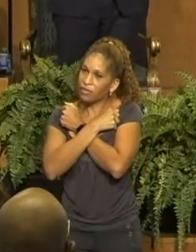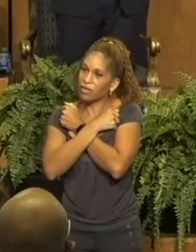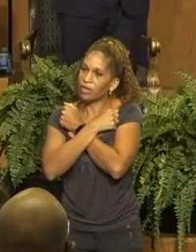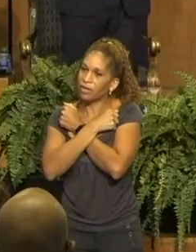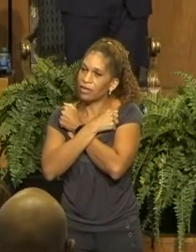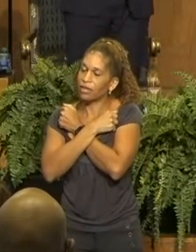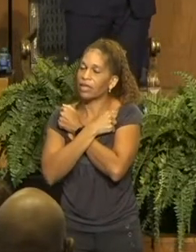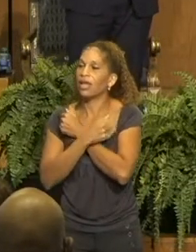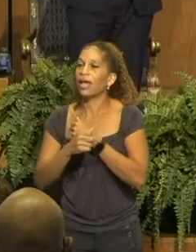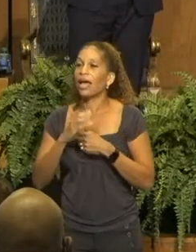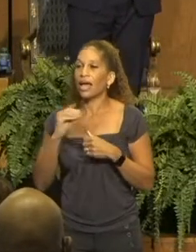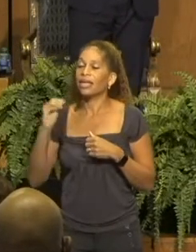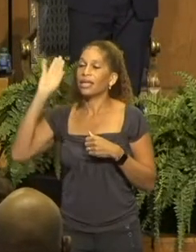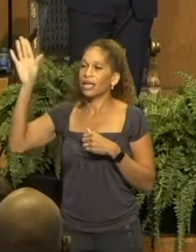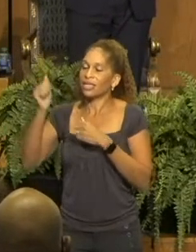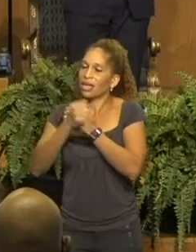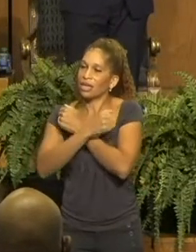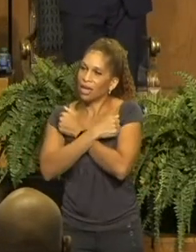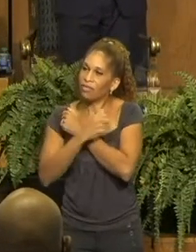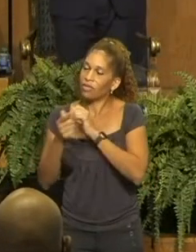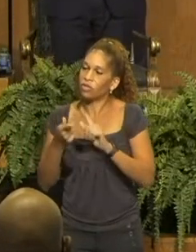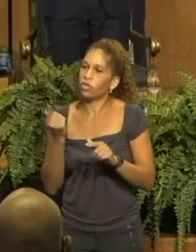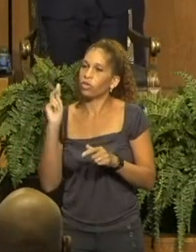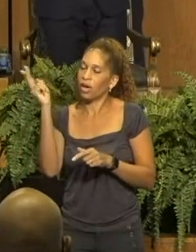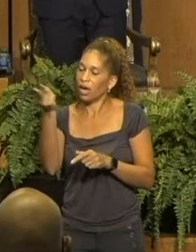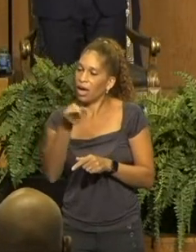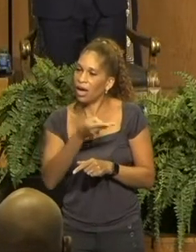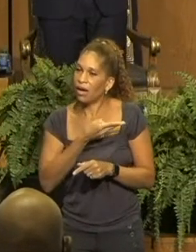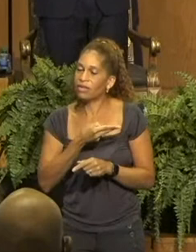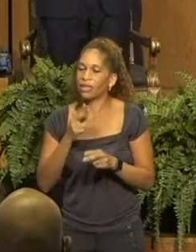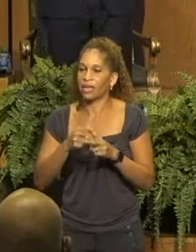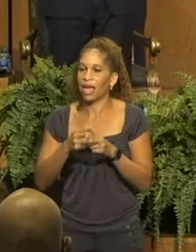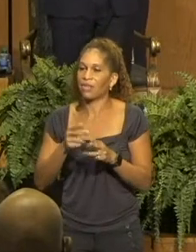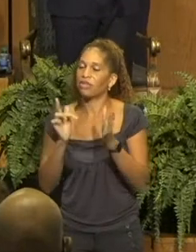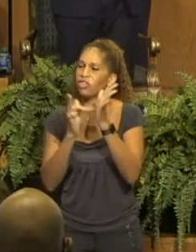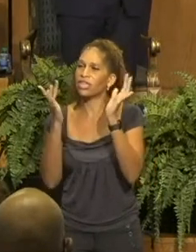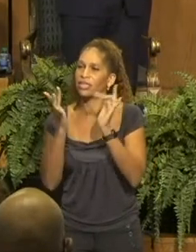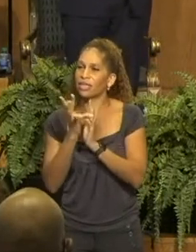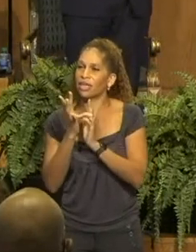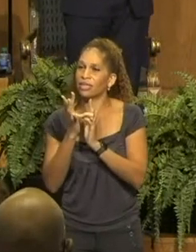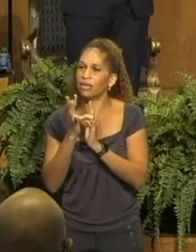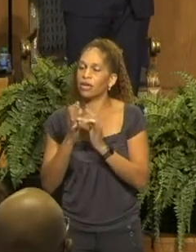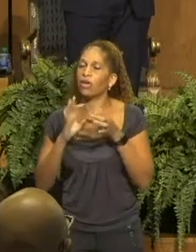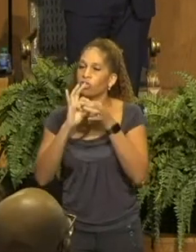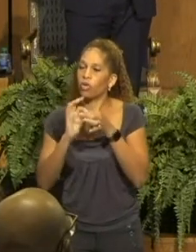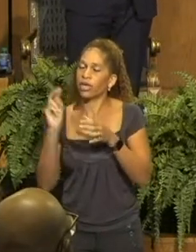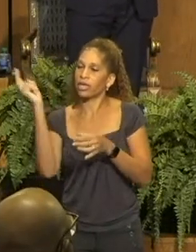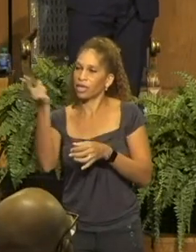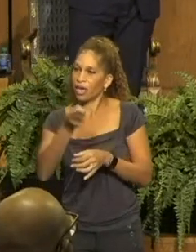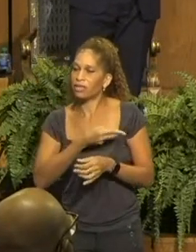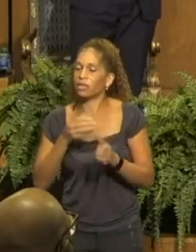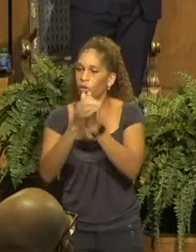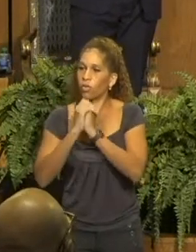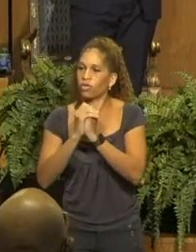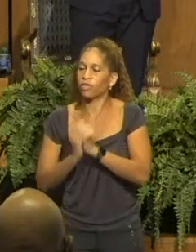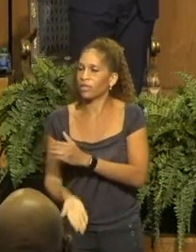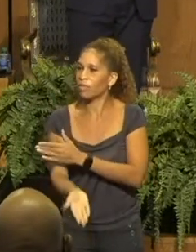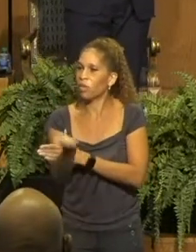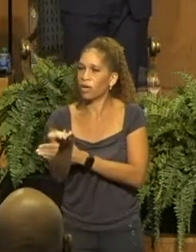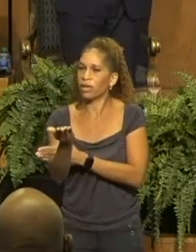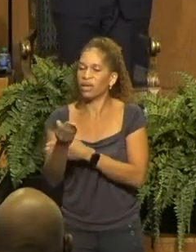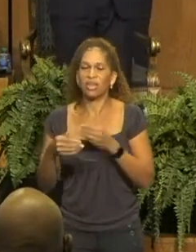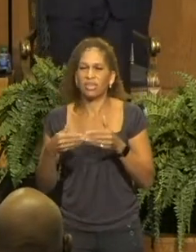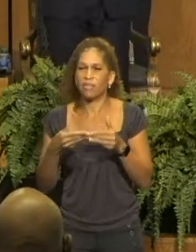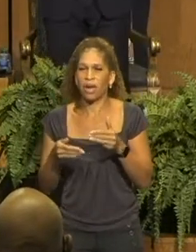and love towards us. And we want to thank you right now in the name of Jesus for joining us into worship this morning. And whether